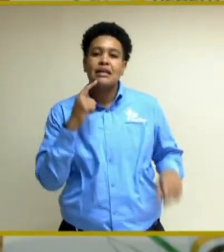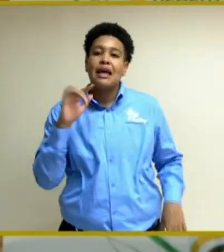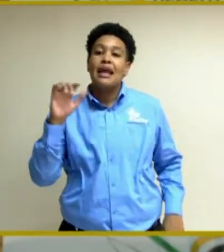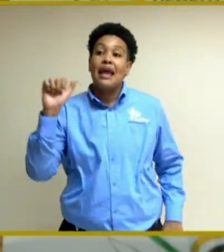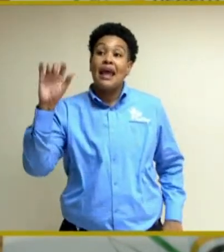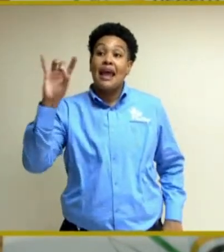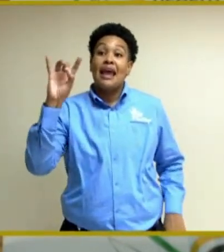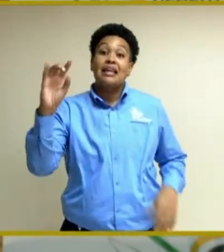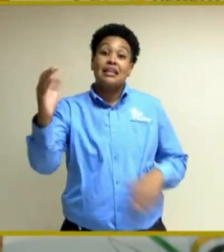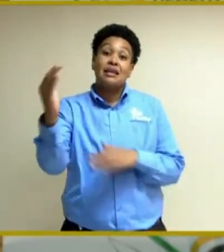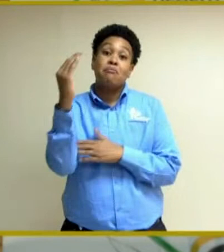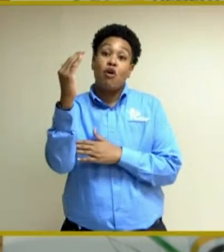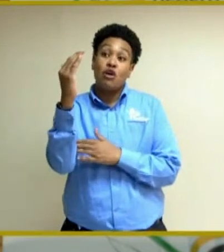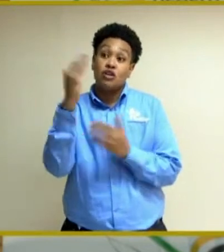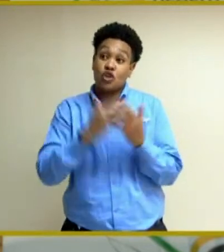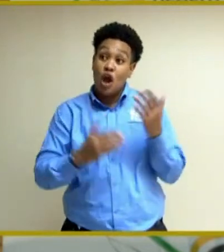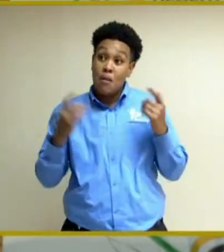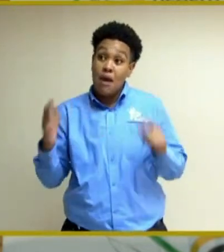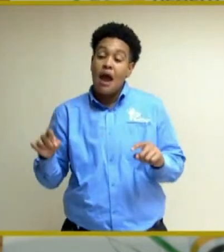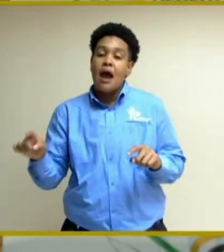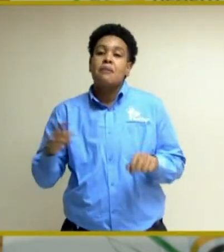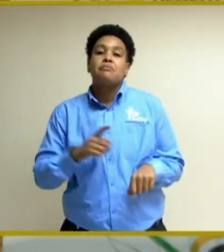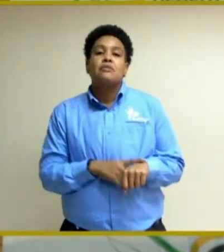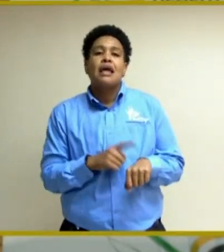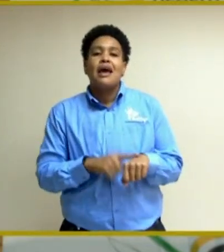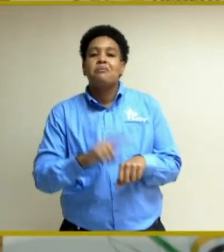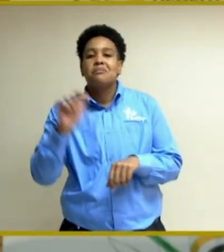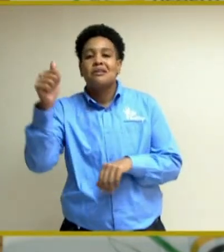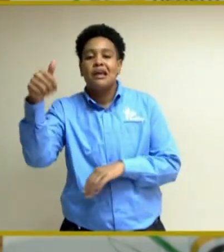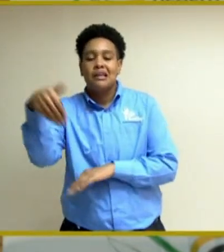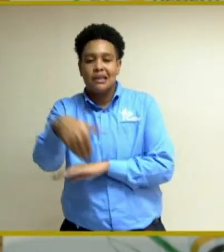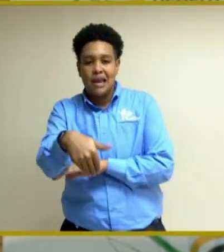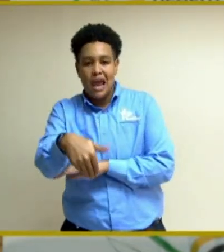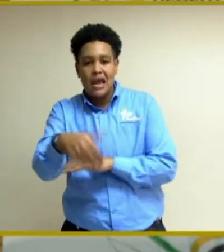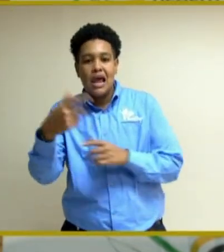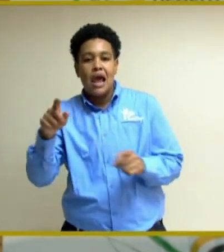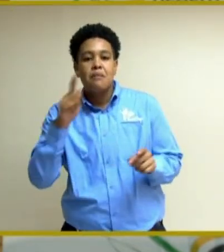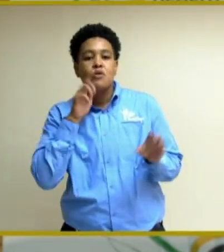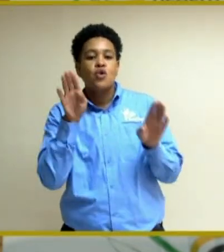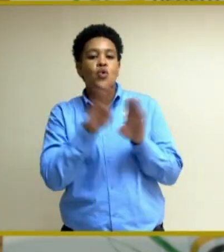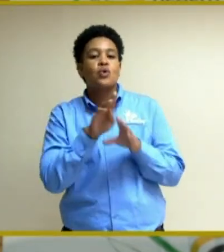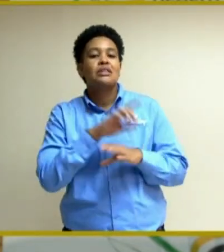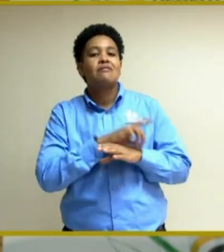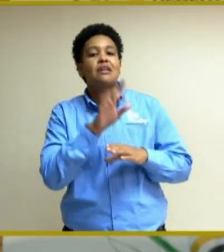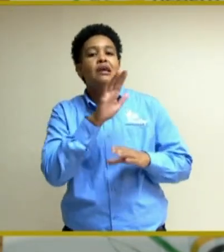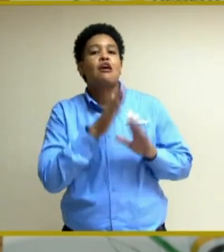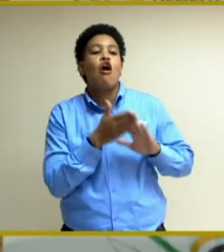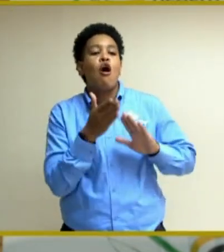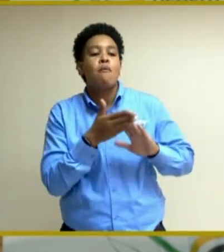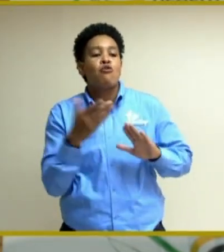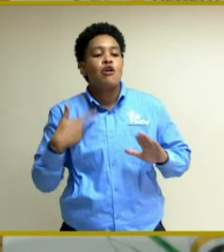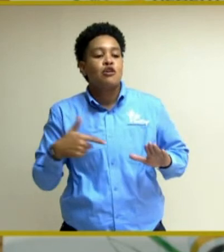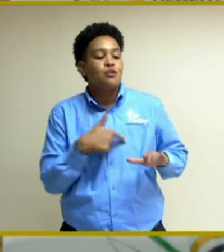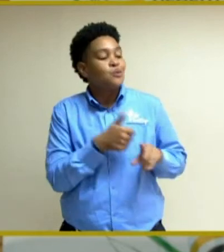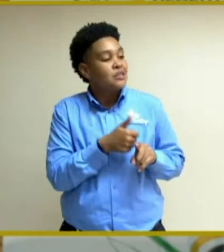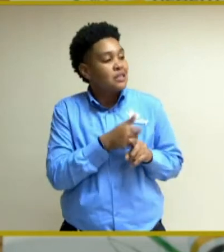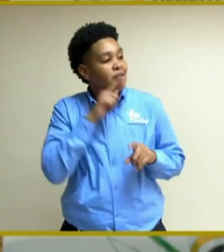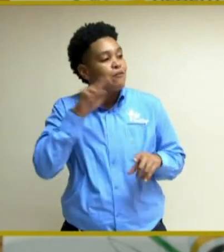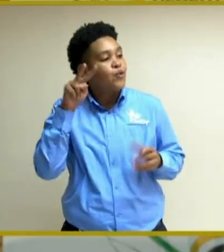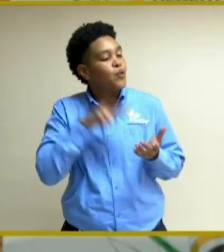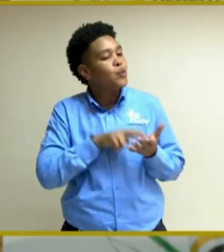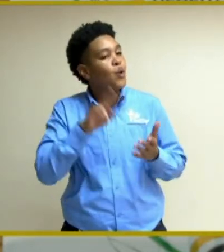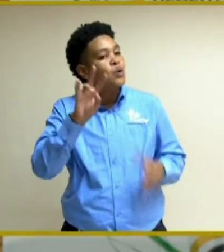a.m., ended in some instances at 10 p.m., and at the close of the day's operations, we were